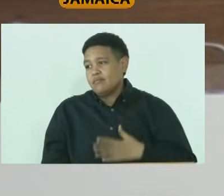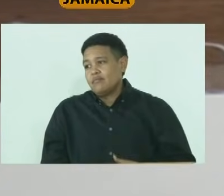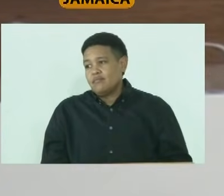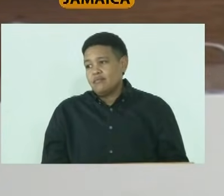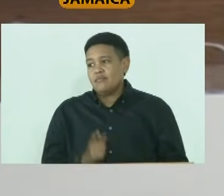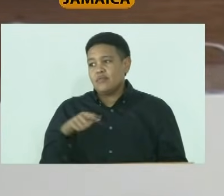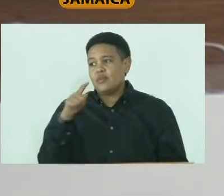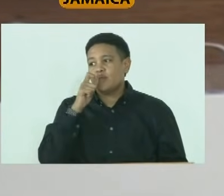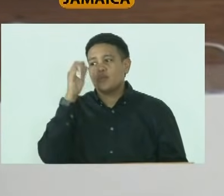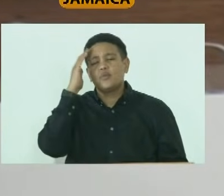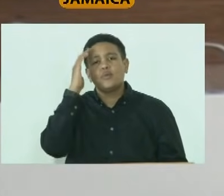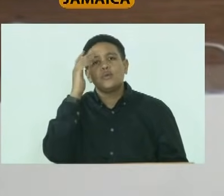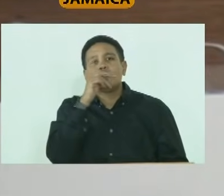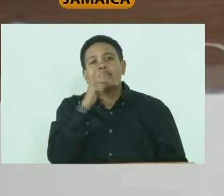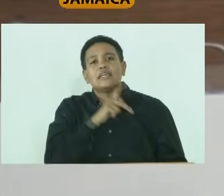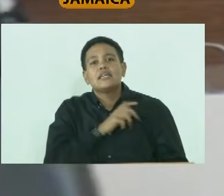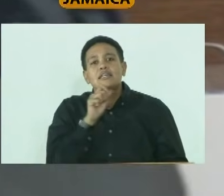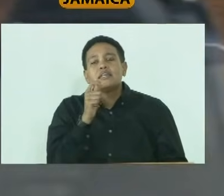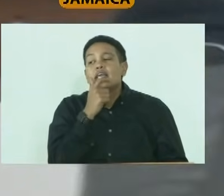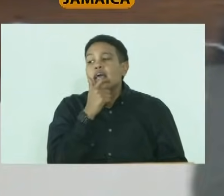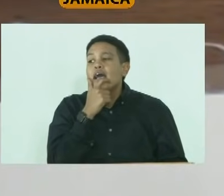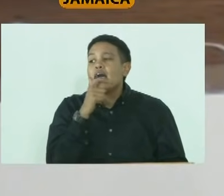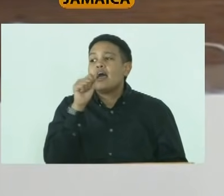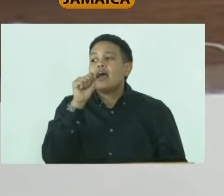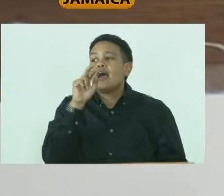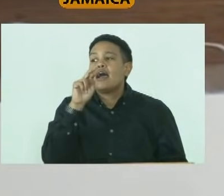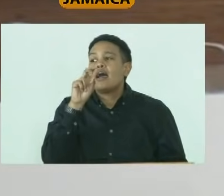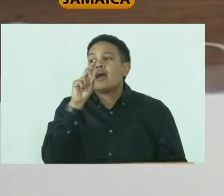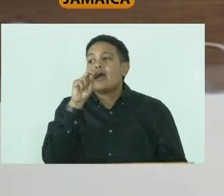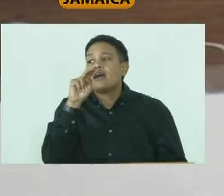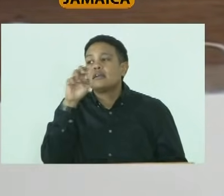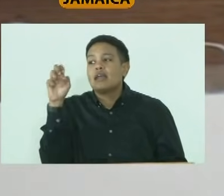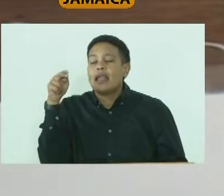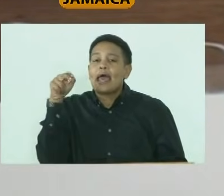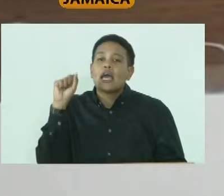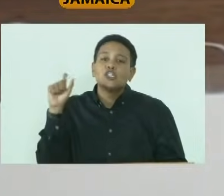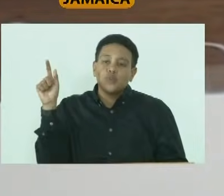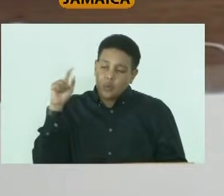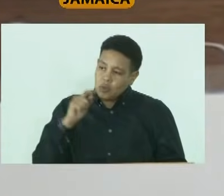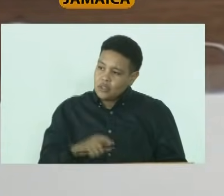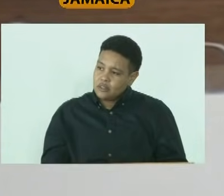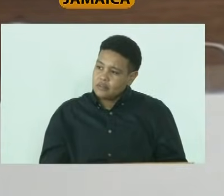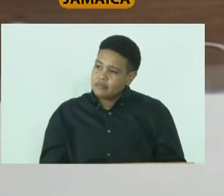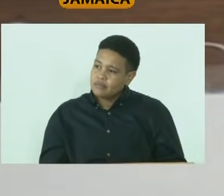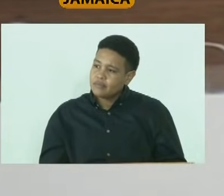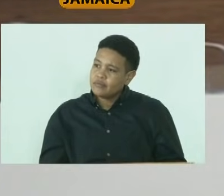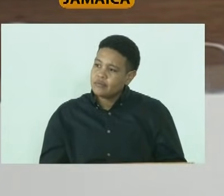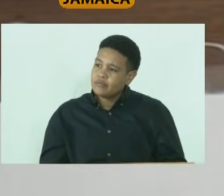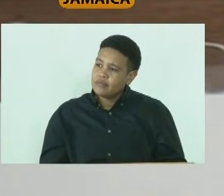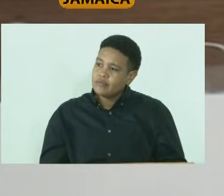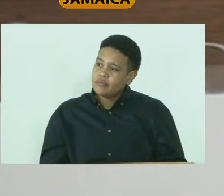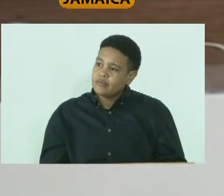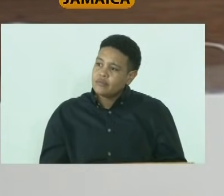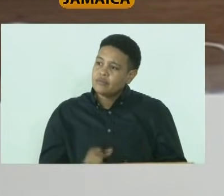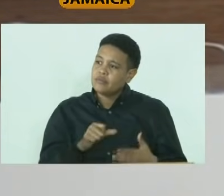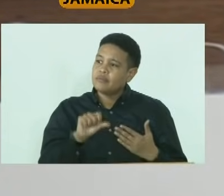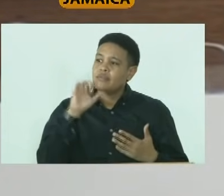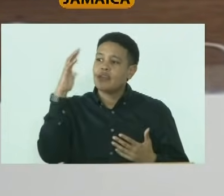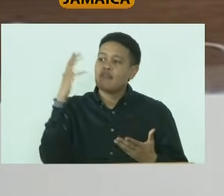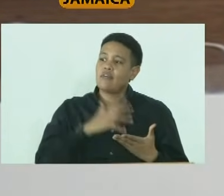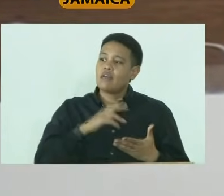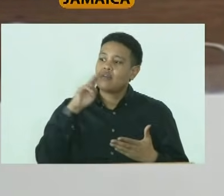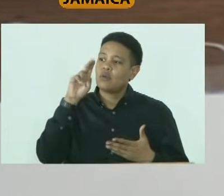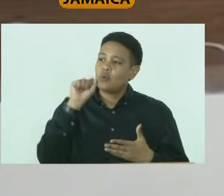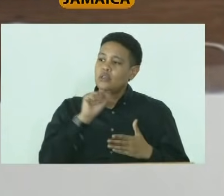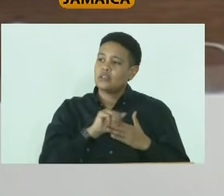Kingston and St. Andrew, Arden High School was paying 5,000 US dollars a